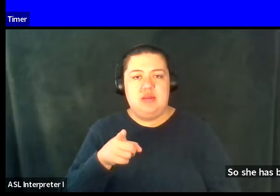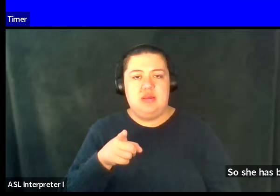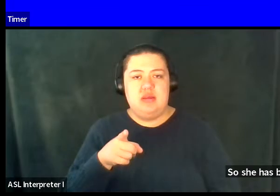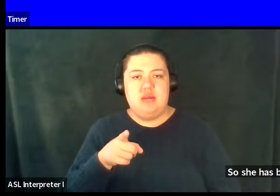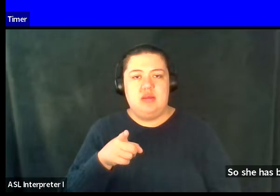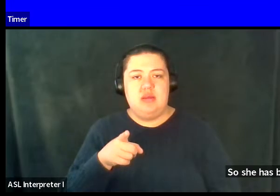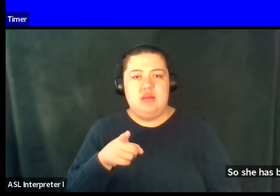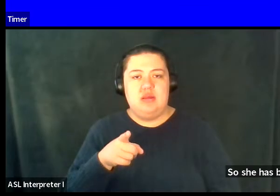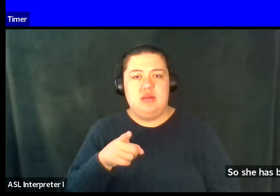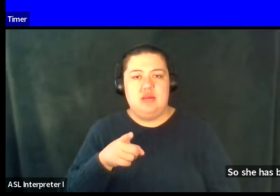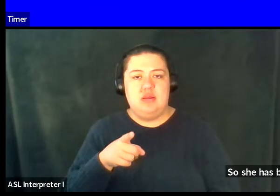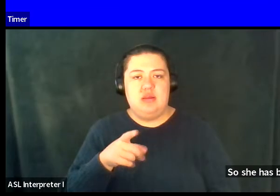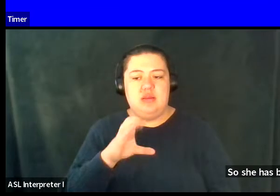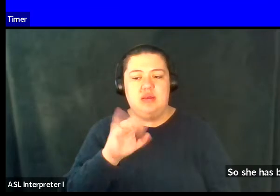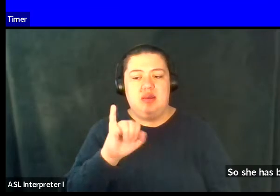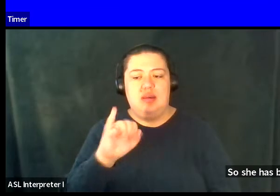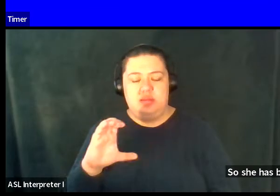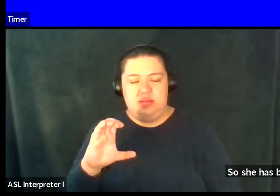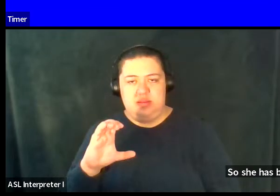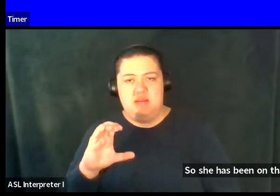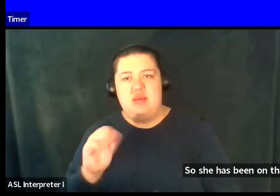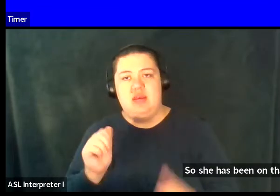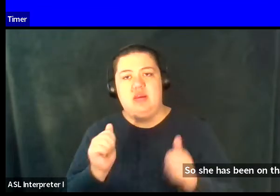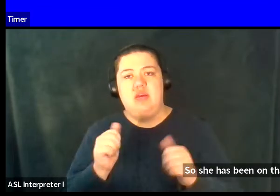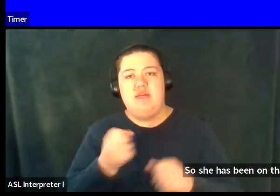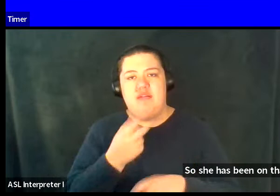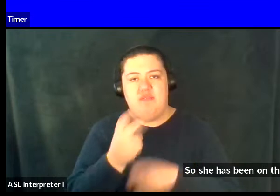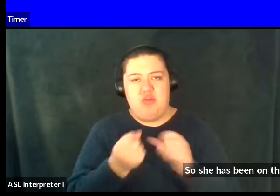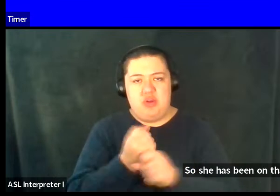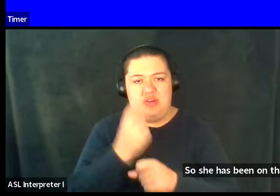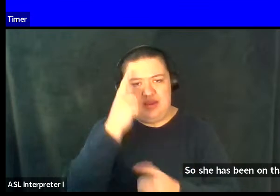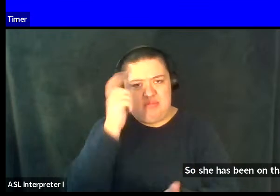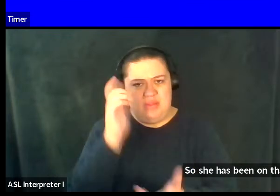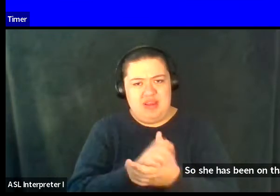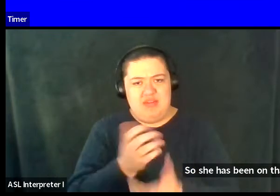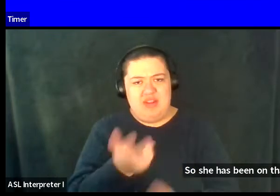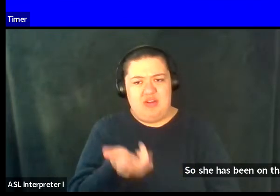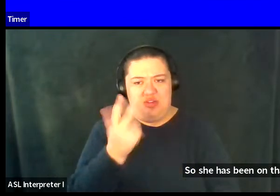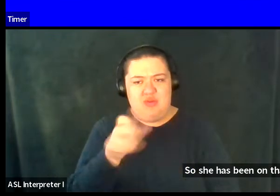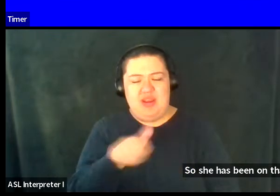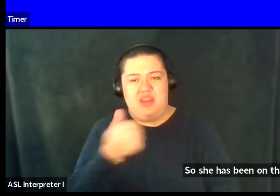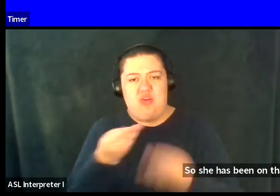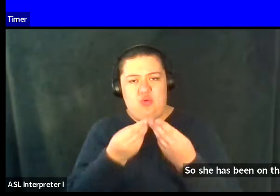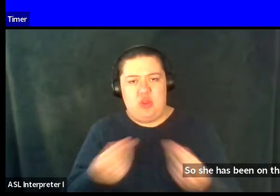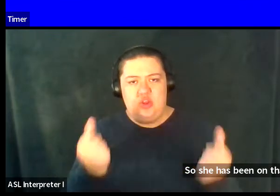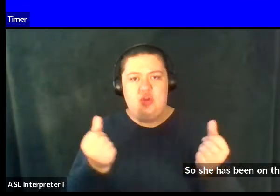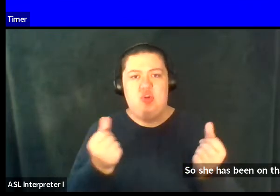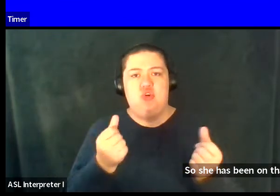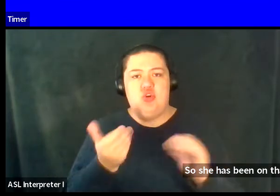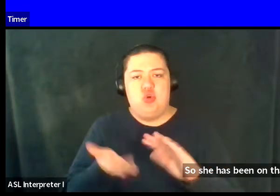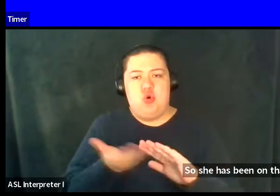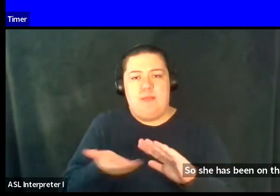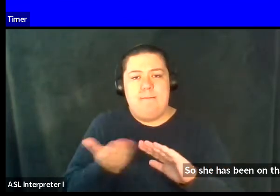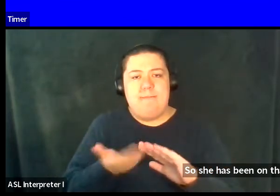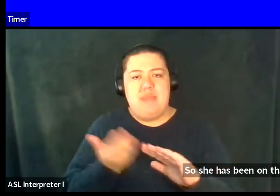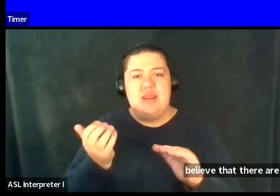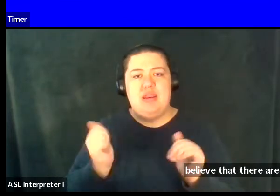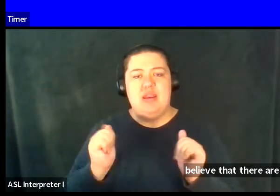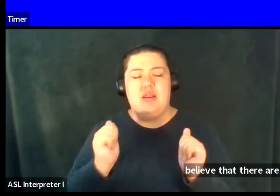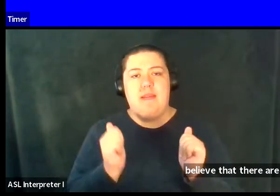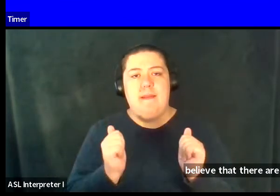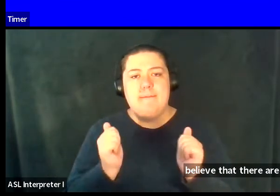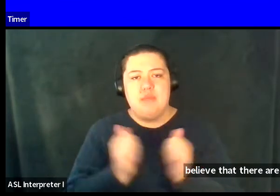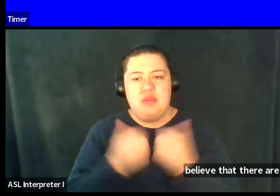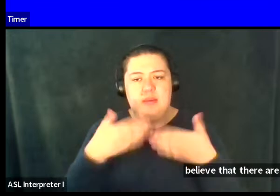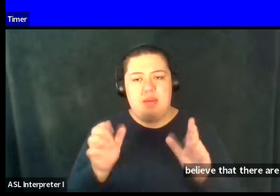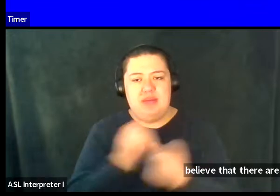CIC for a number of years. I believe that there are 3 other resolutions pending in the Committee on Judiciary and Public